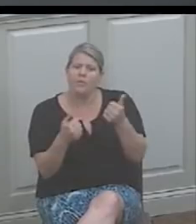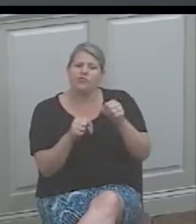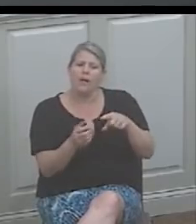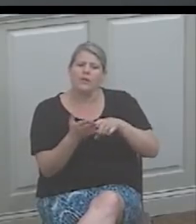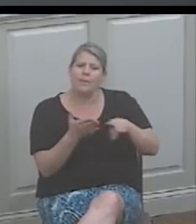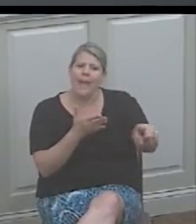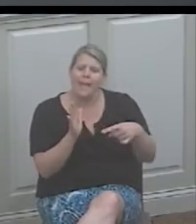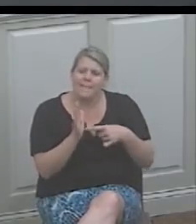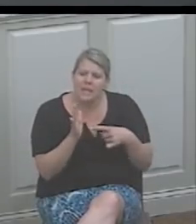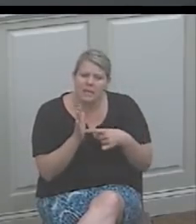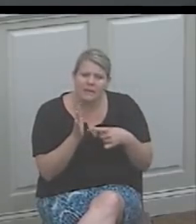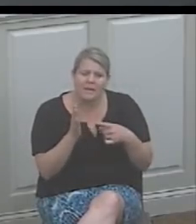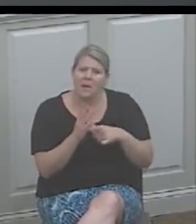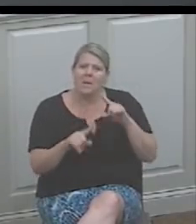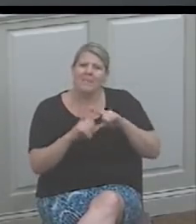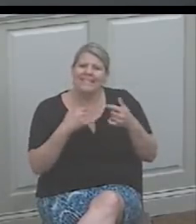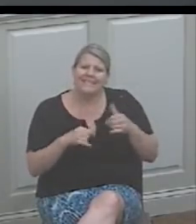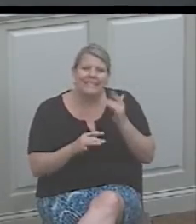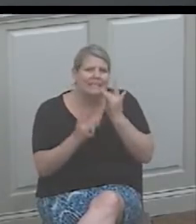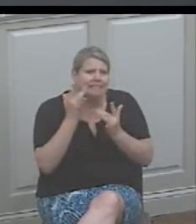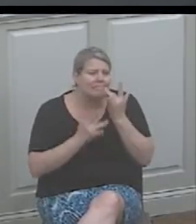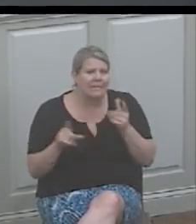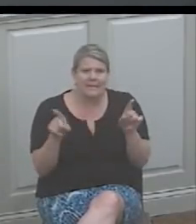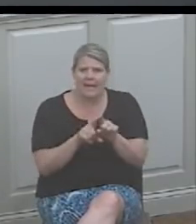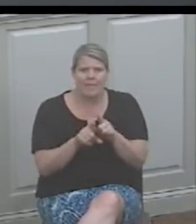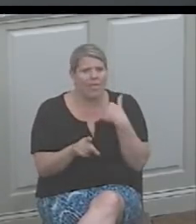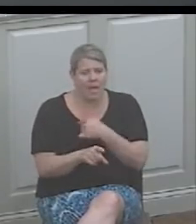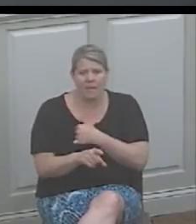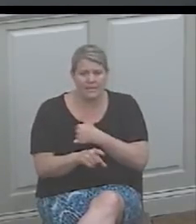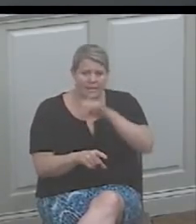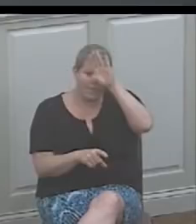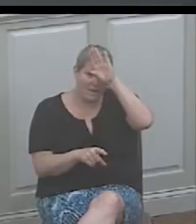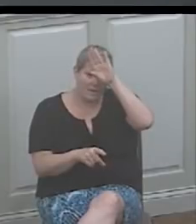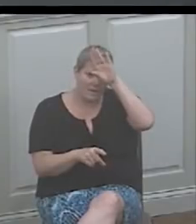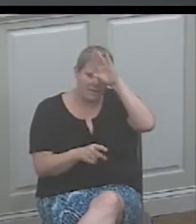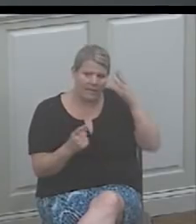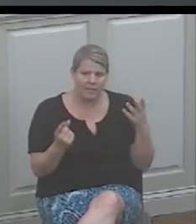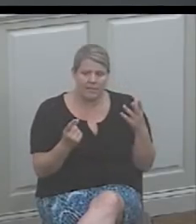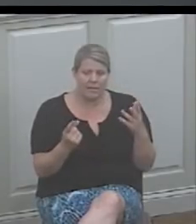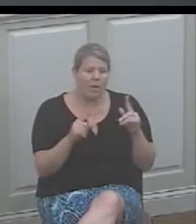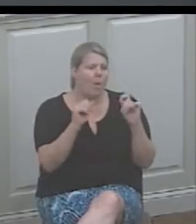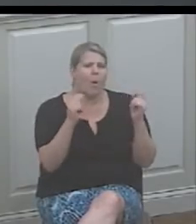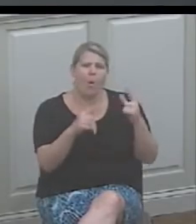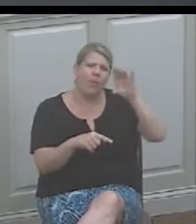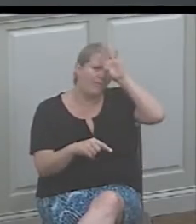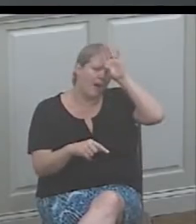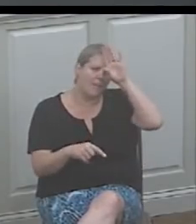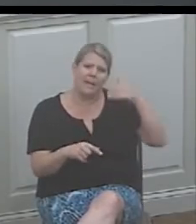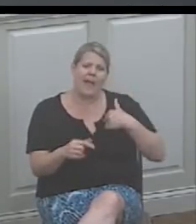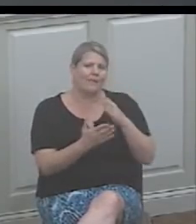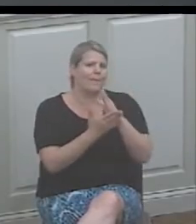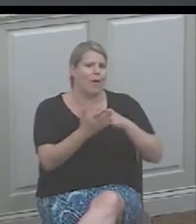it. Just like with us, with the fire department, there's not a firefighter here that doesn't have a part-time job somewhere. You know, we work